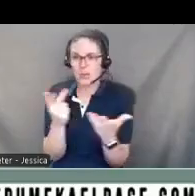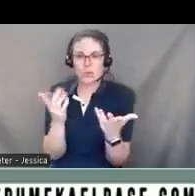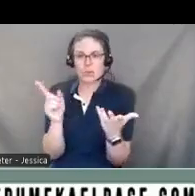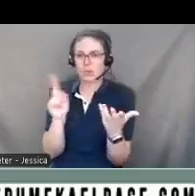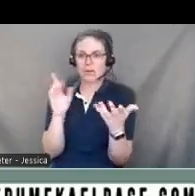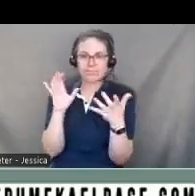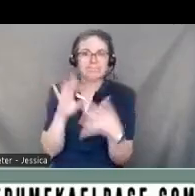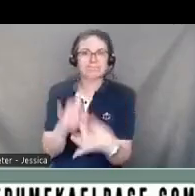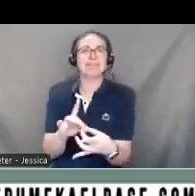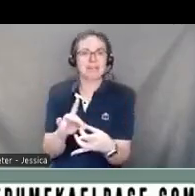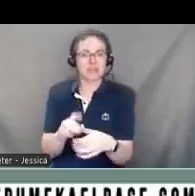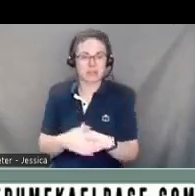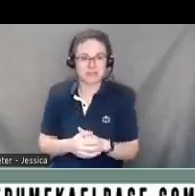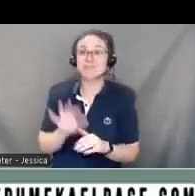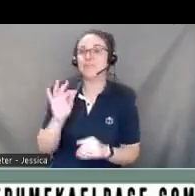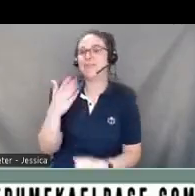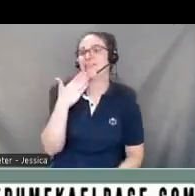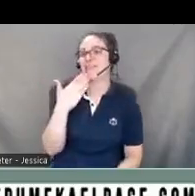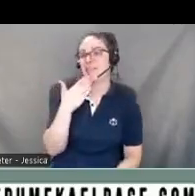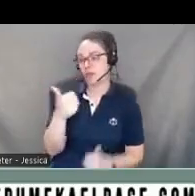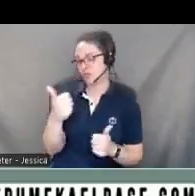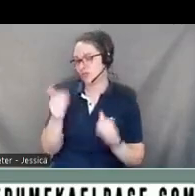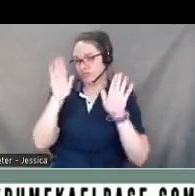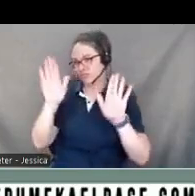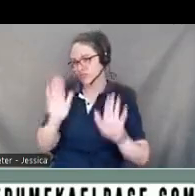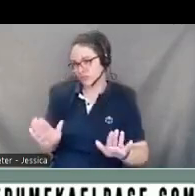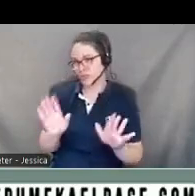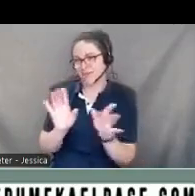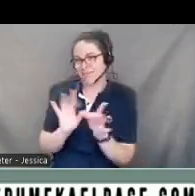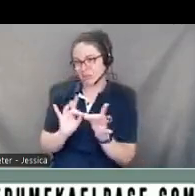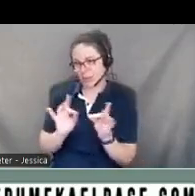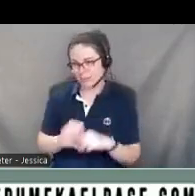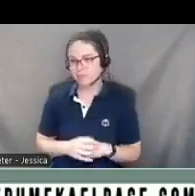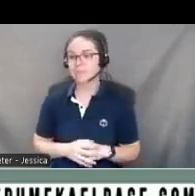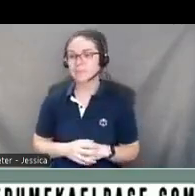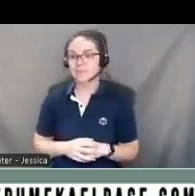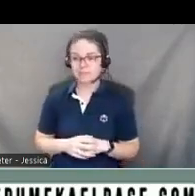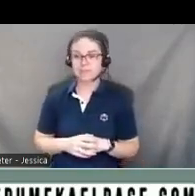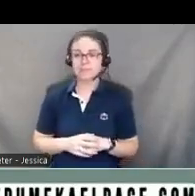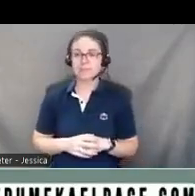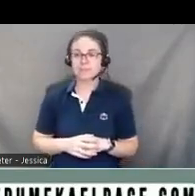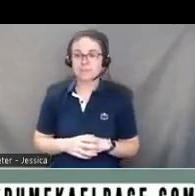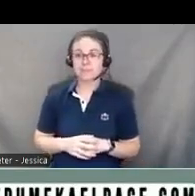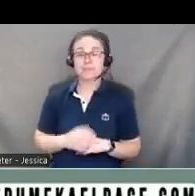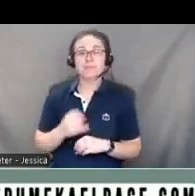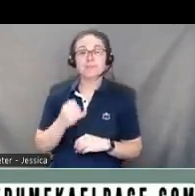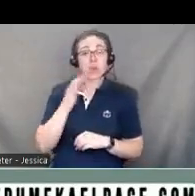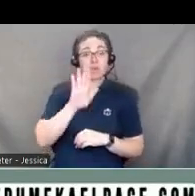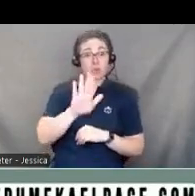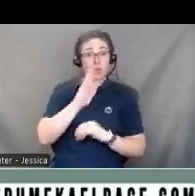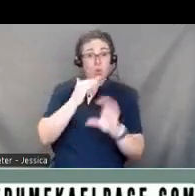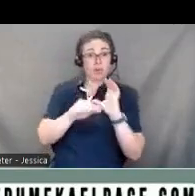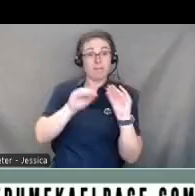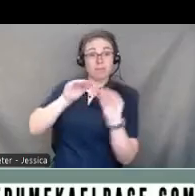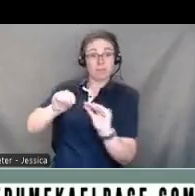made. Thank you so much, Miguel. That's such a great comment. If you would put your email in the chat, you can